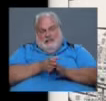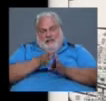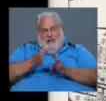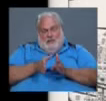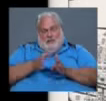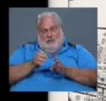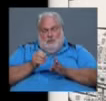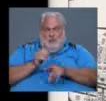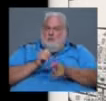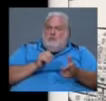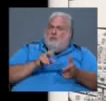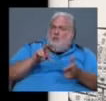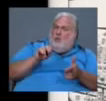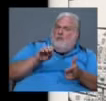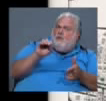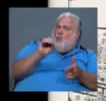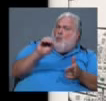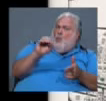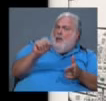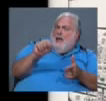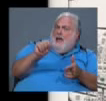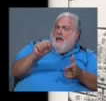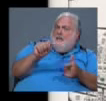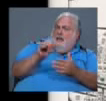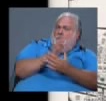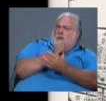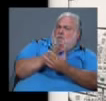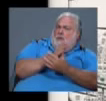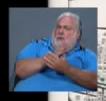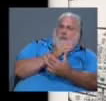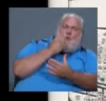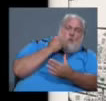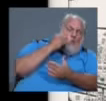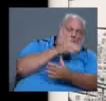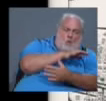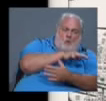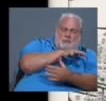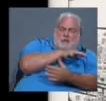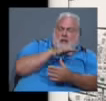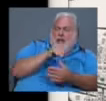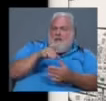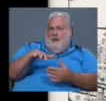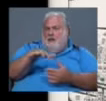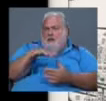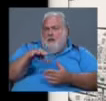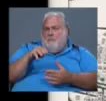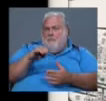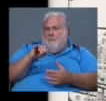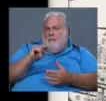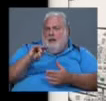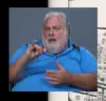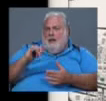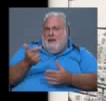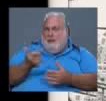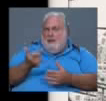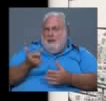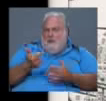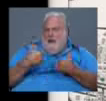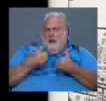No, there's that OS area between the houses and the mining.